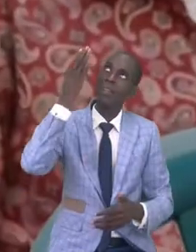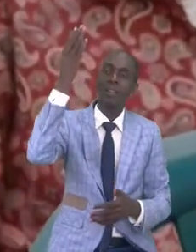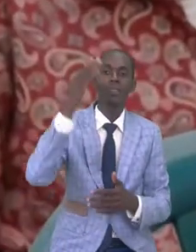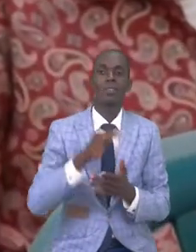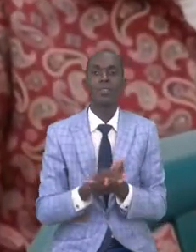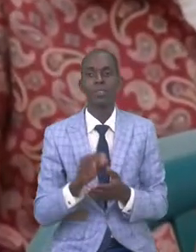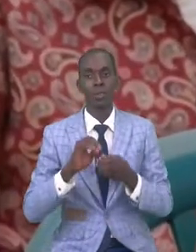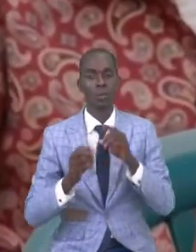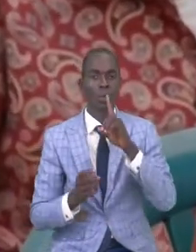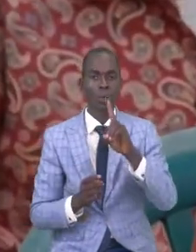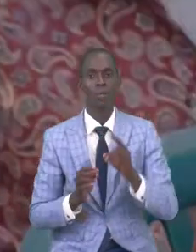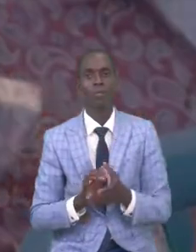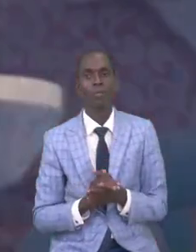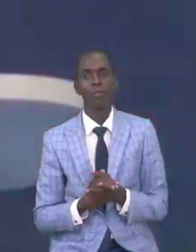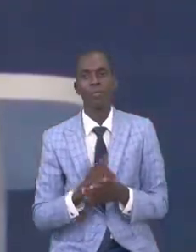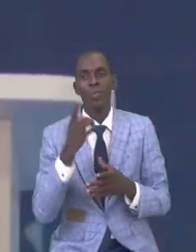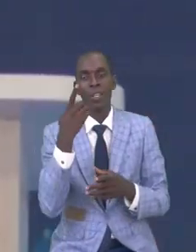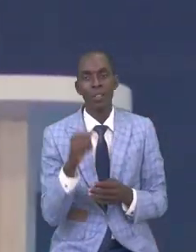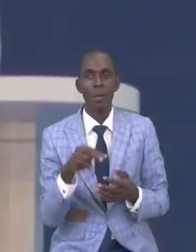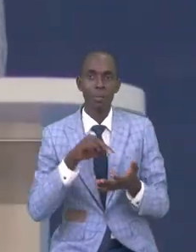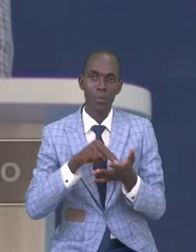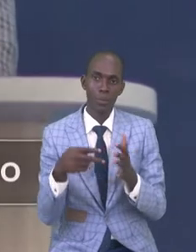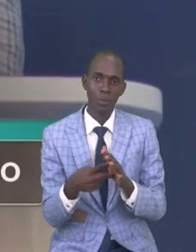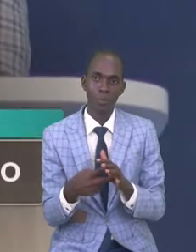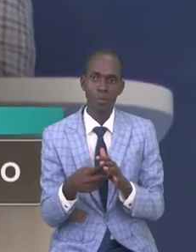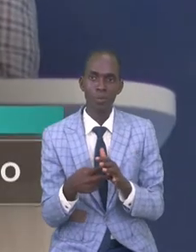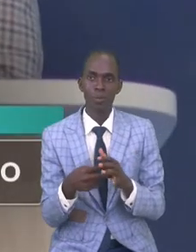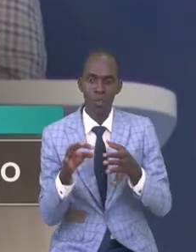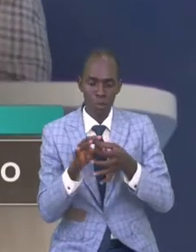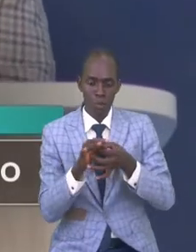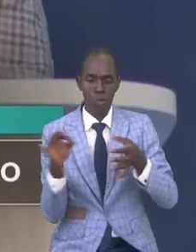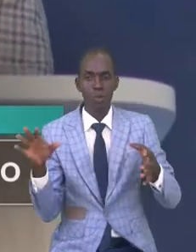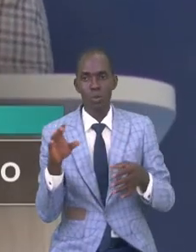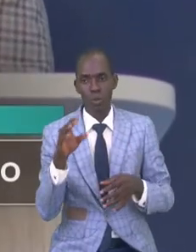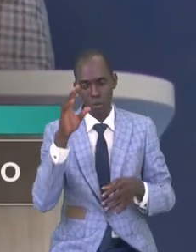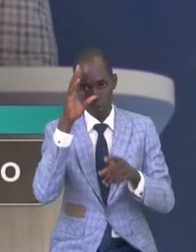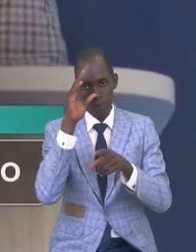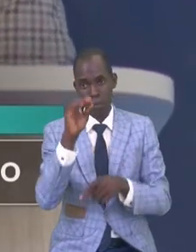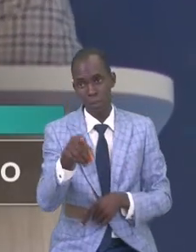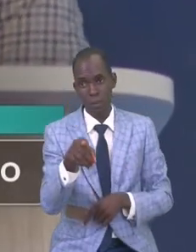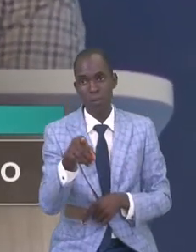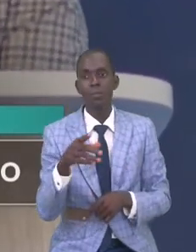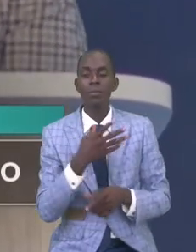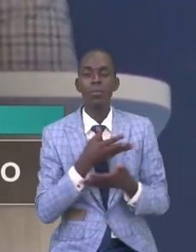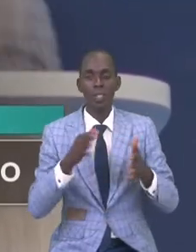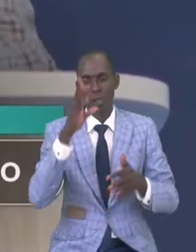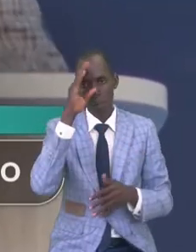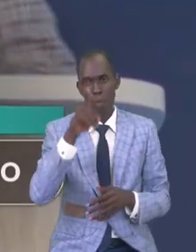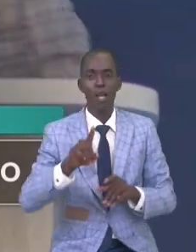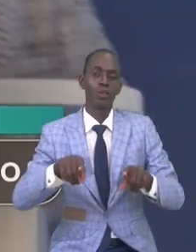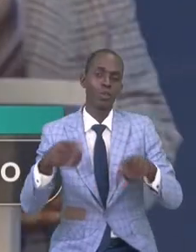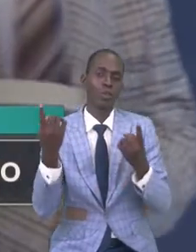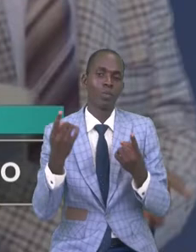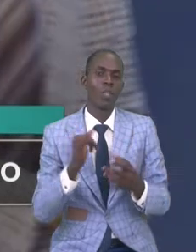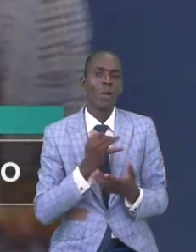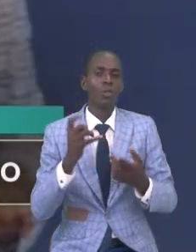Number one, the purpose. Loose him and let him go. I want you to